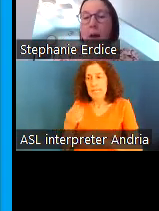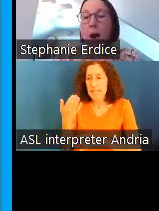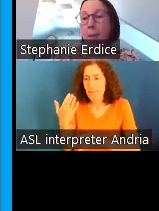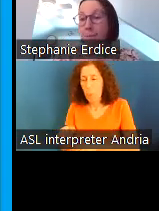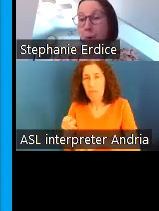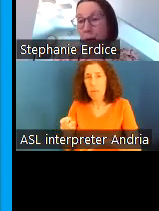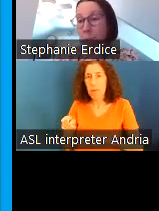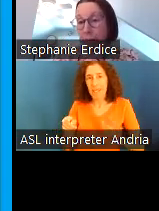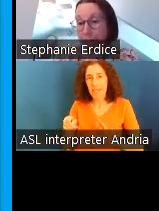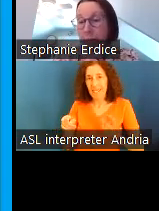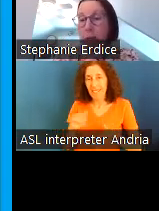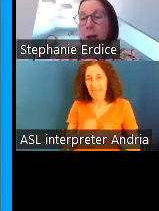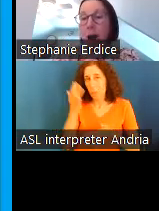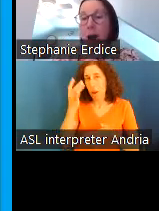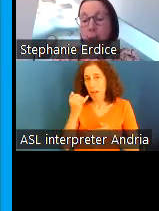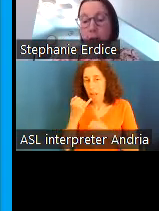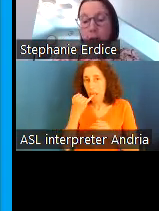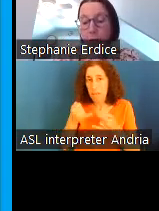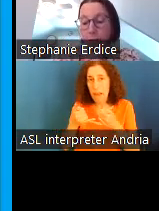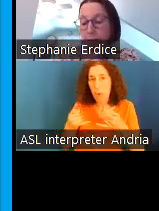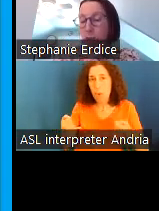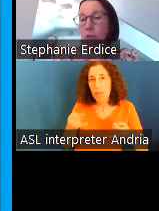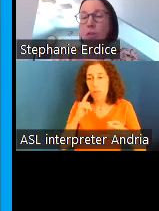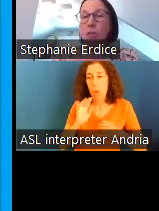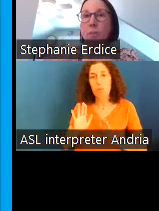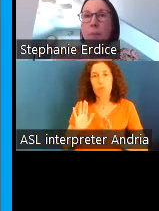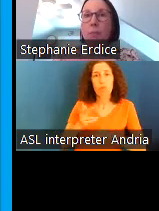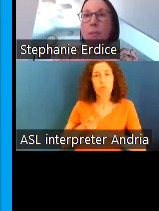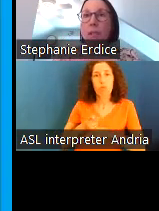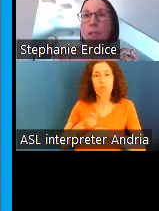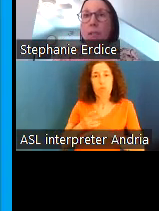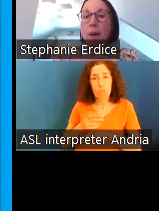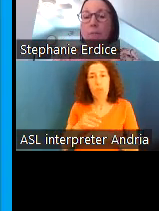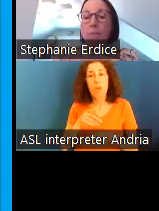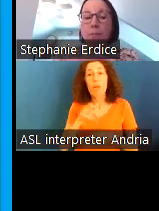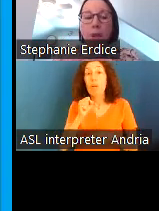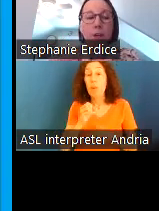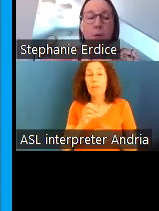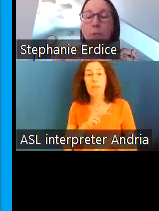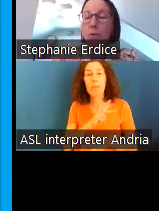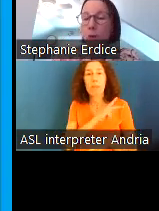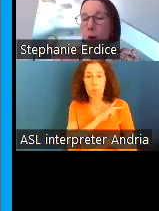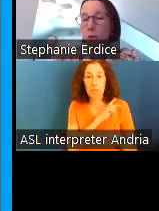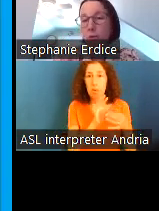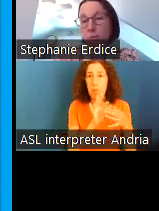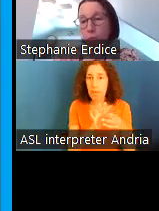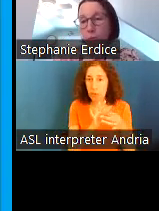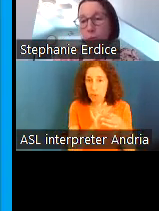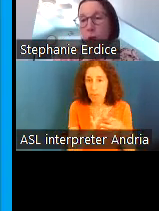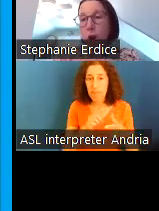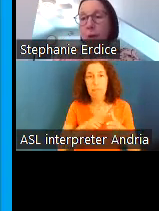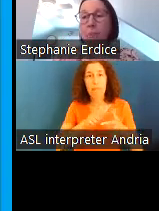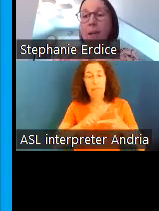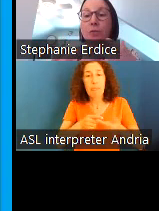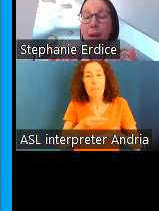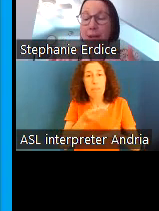relationship, around money, communication. So there's probably some, protocols or